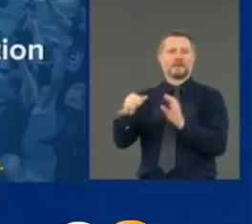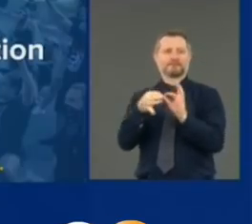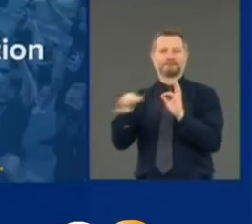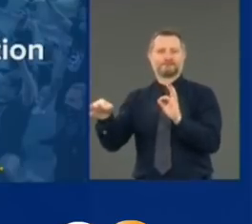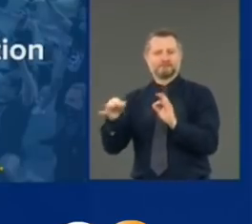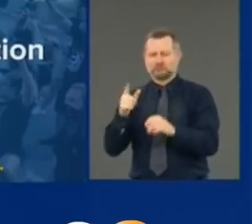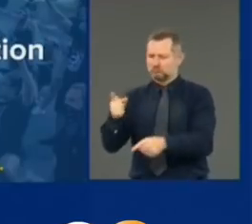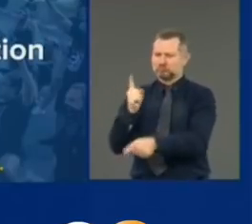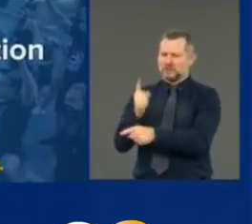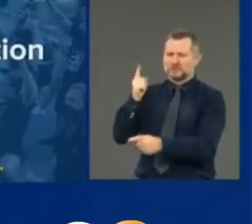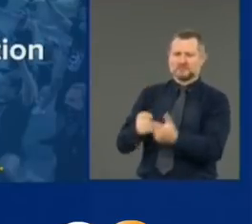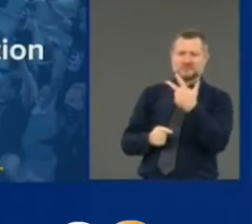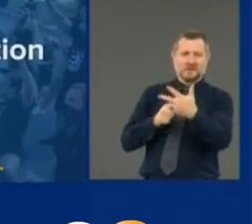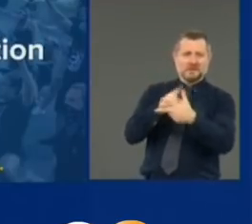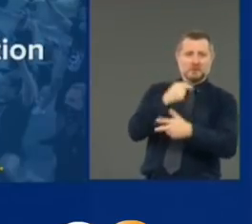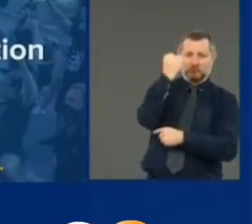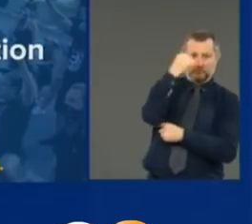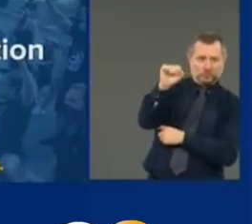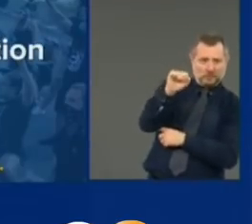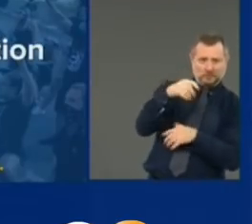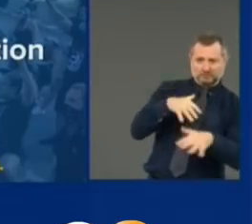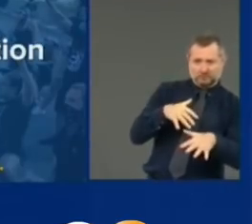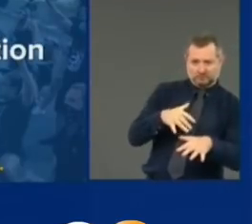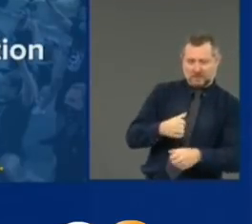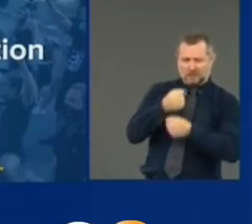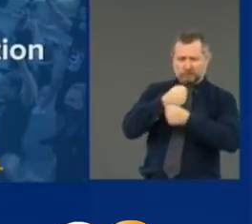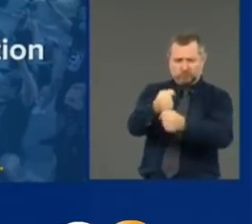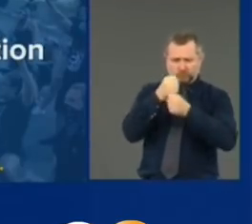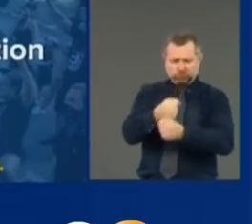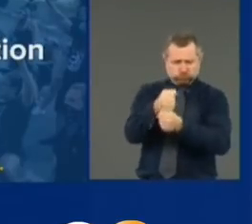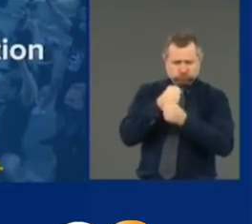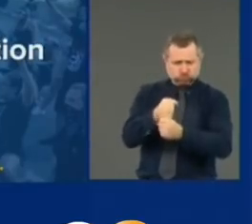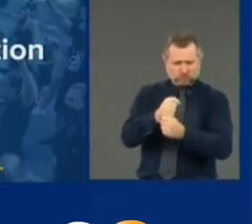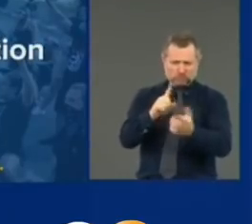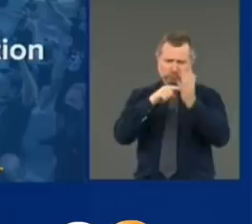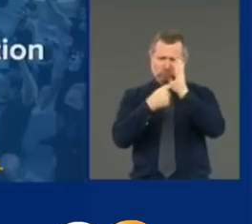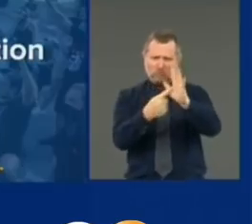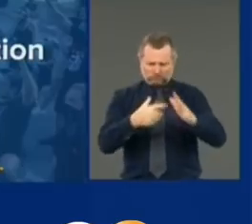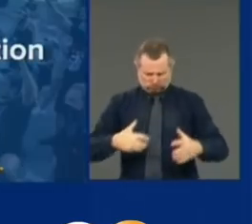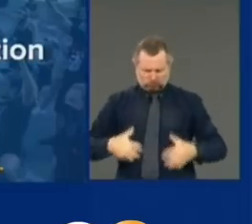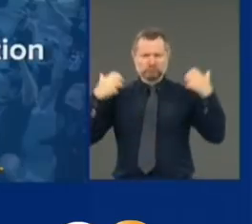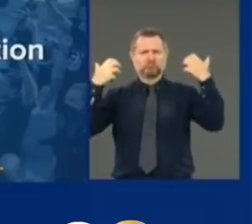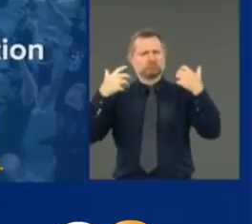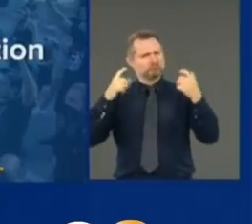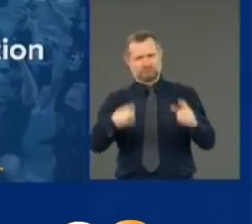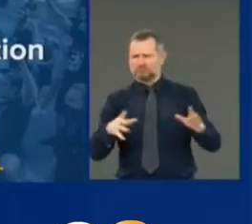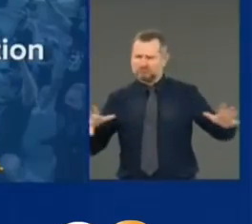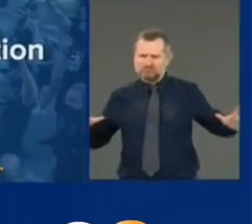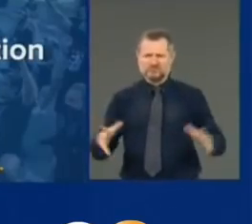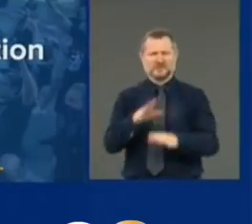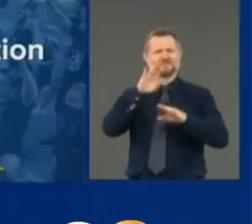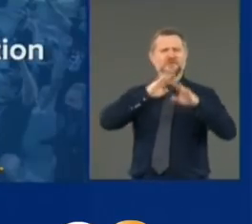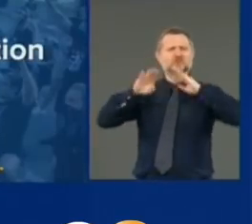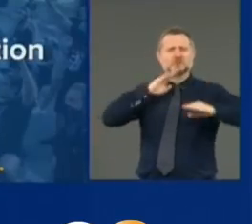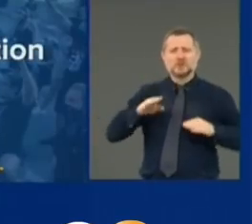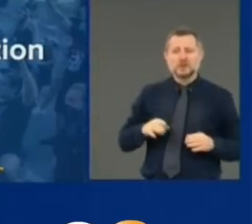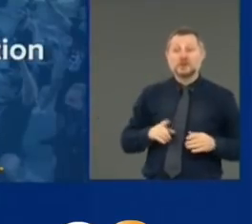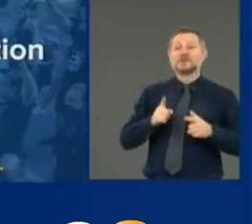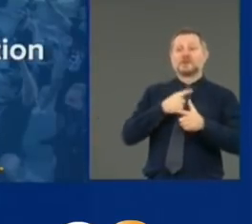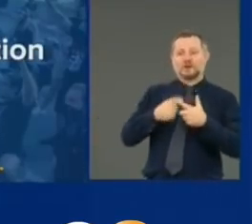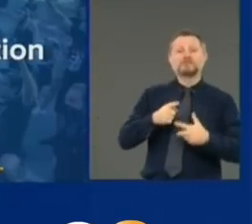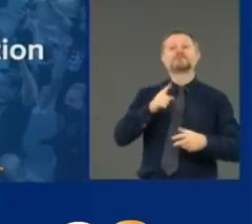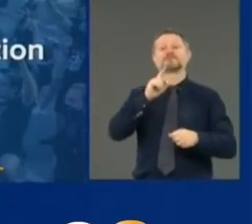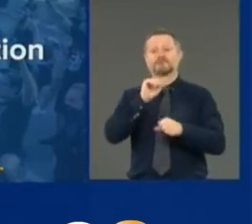Protest, demonstrate, show the outrage, show the frustration, and then do something about